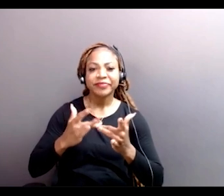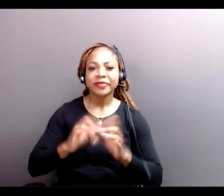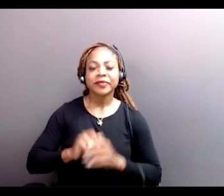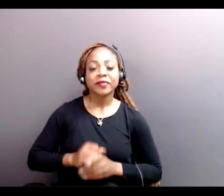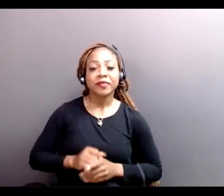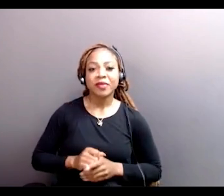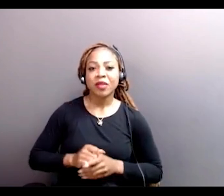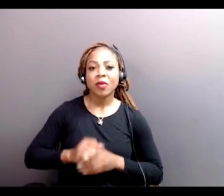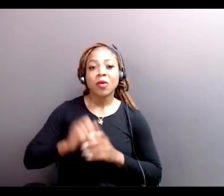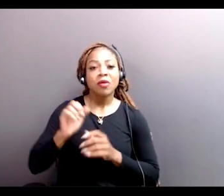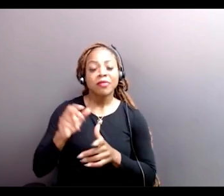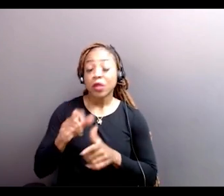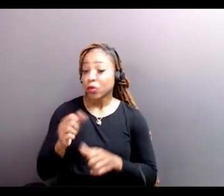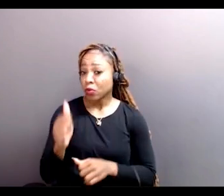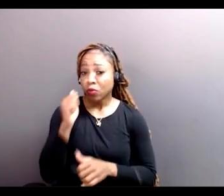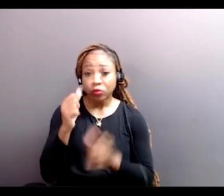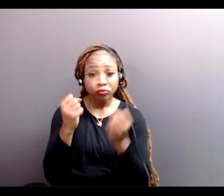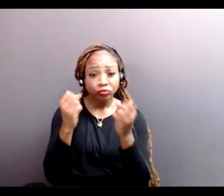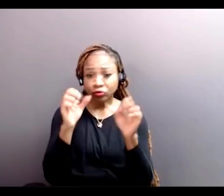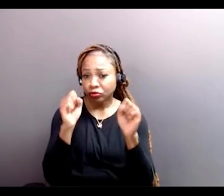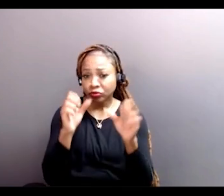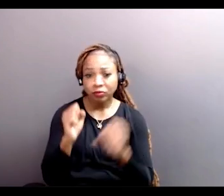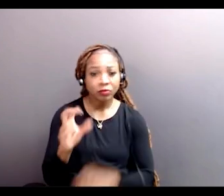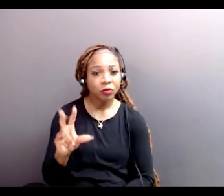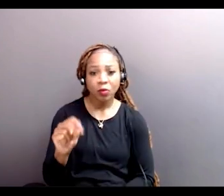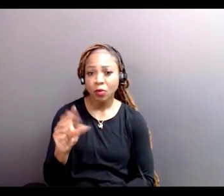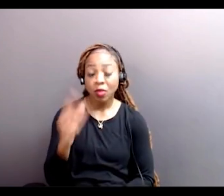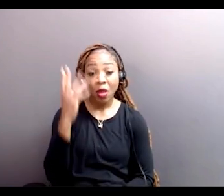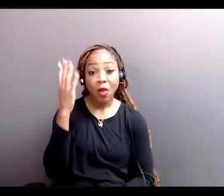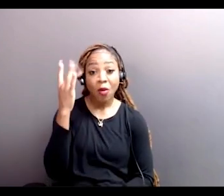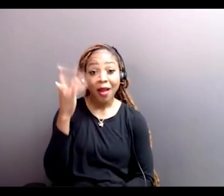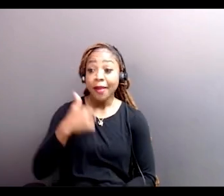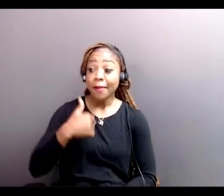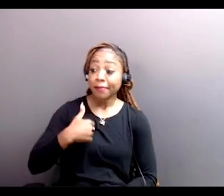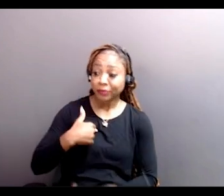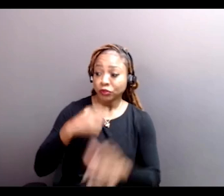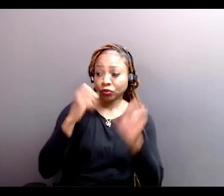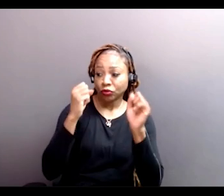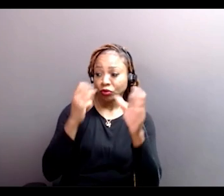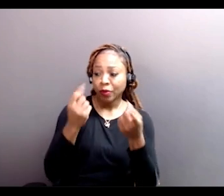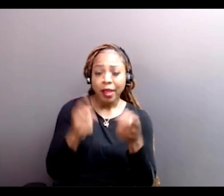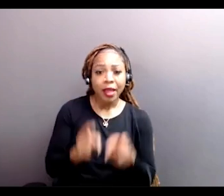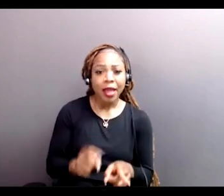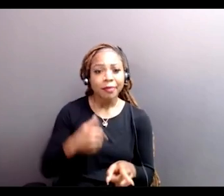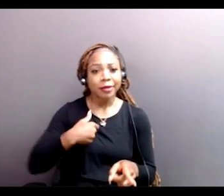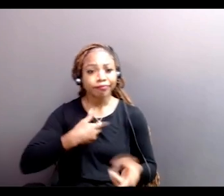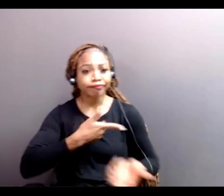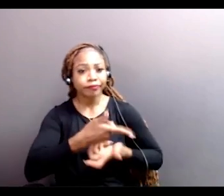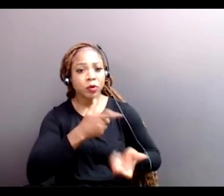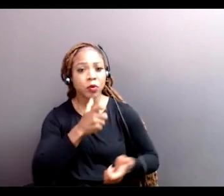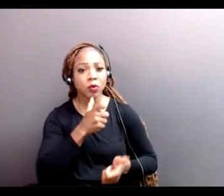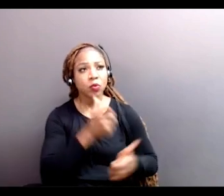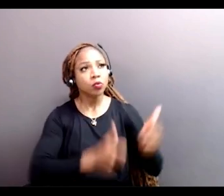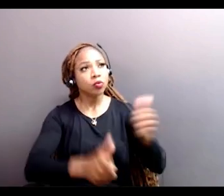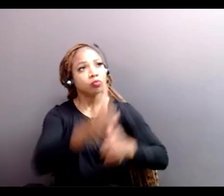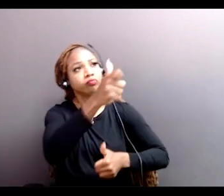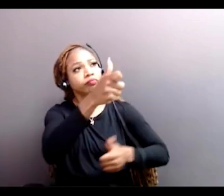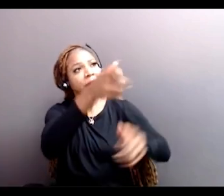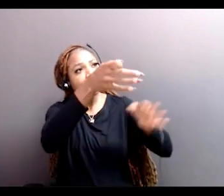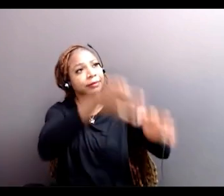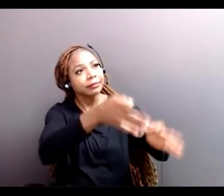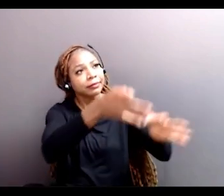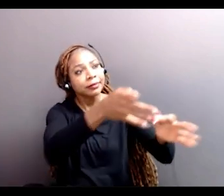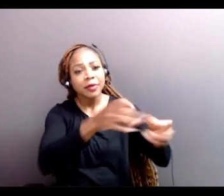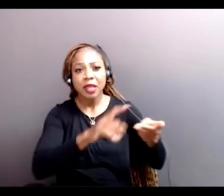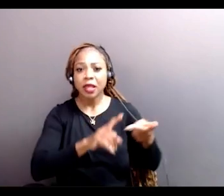be surprised, or you may be surprised. I was surprised when speaking with decision makers